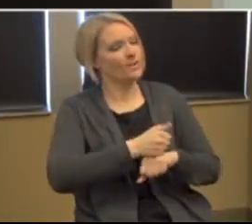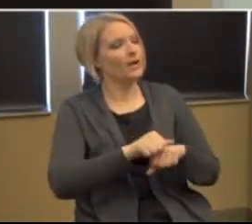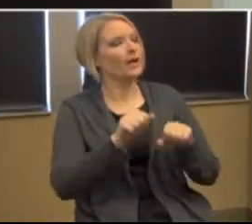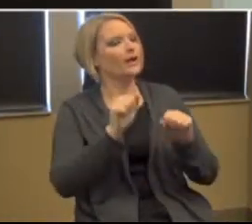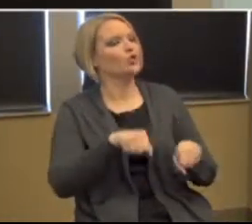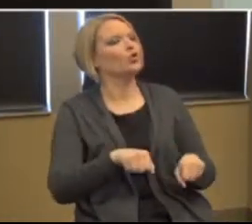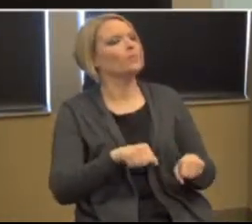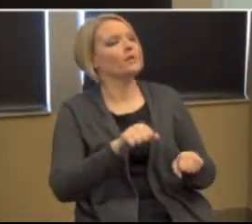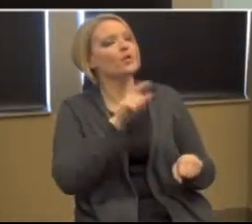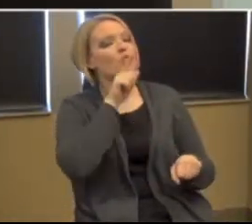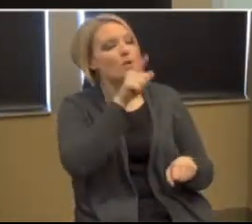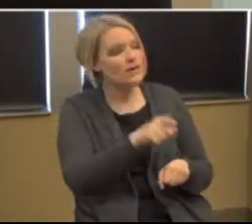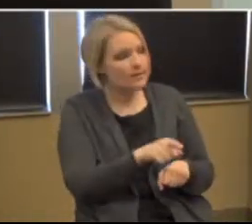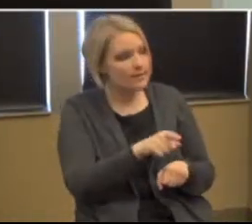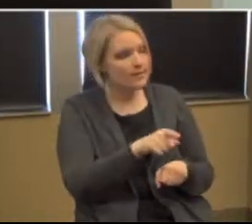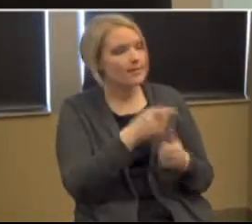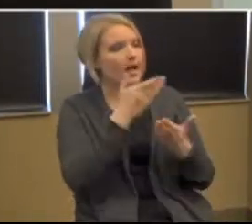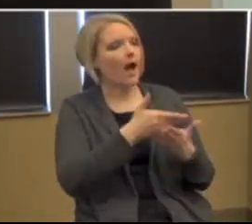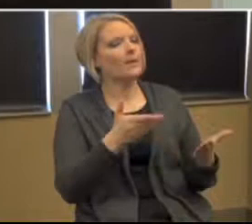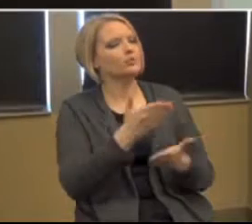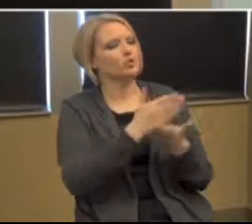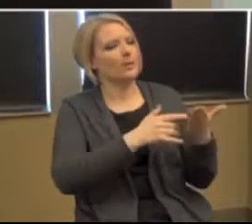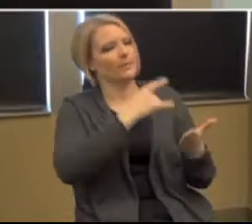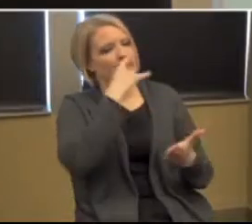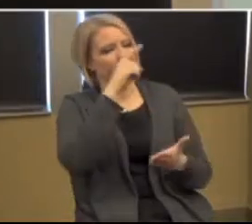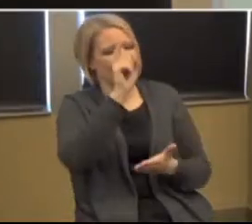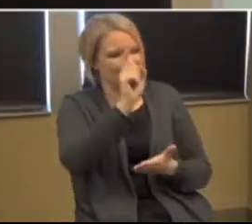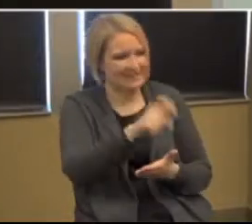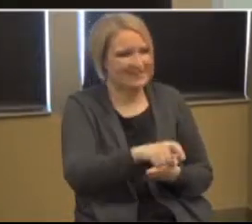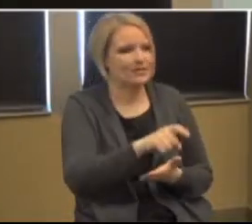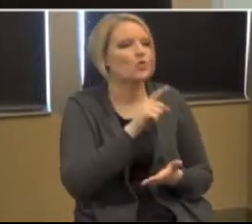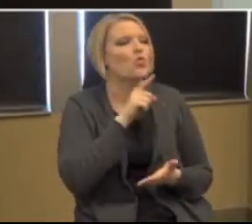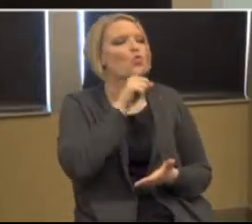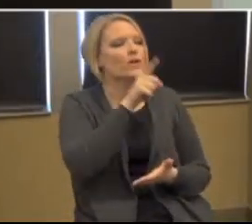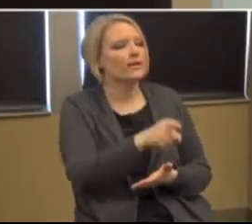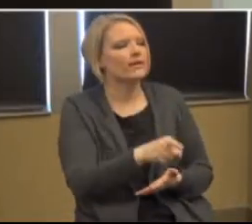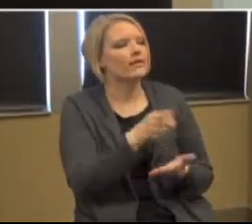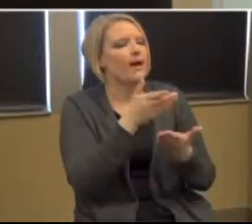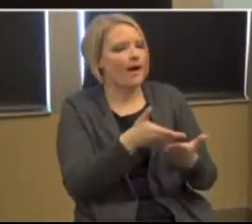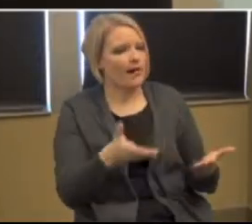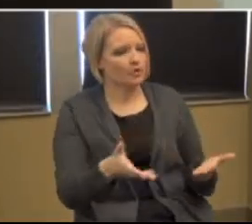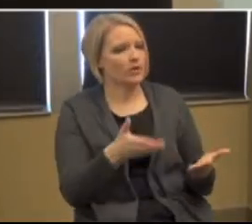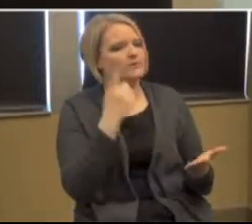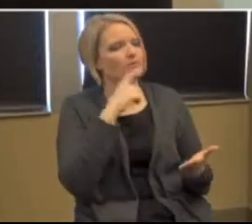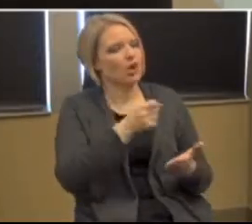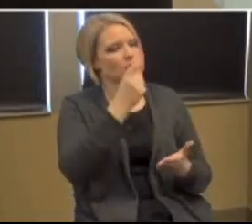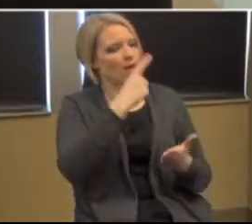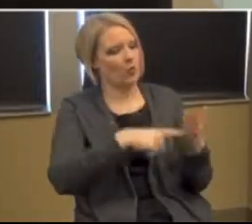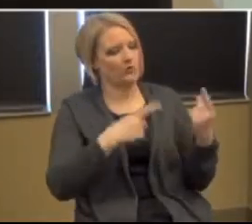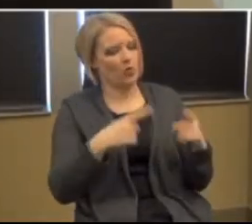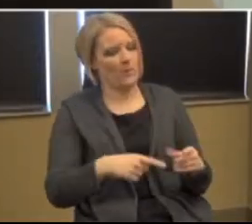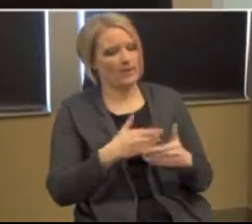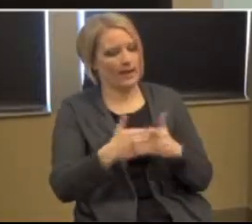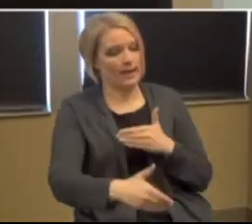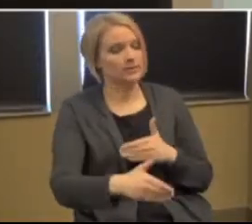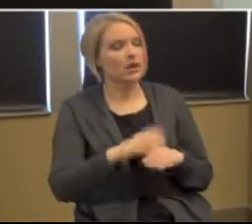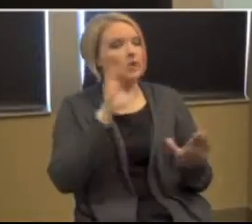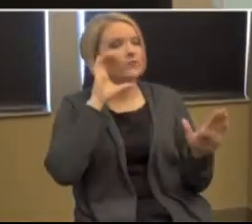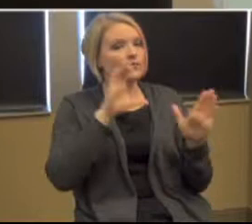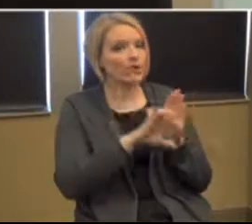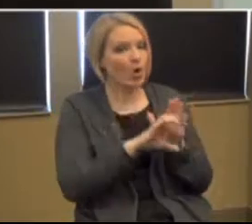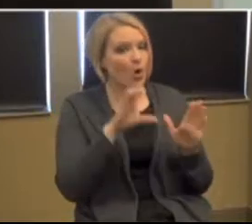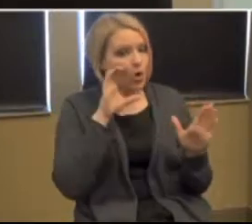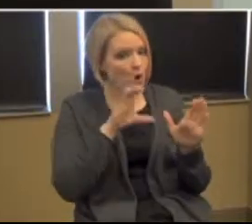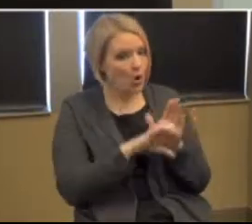be real objects, which some kids really need that level to understand what's coming next, photos, and I